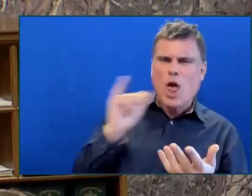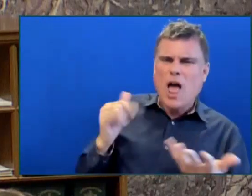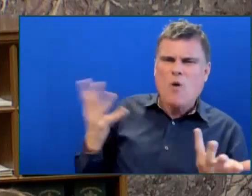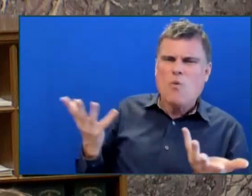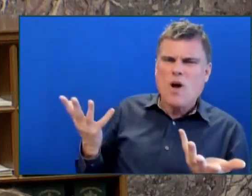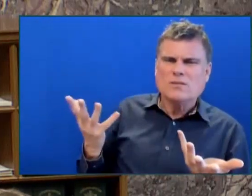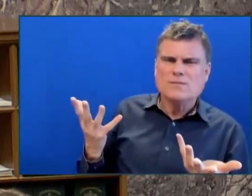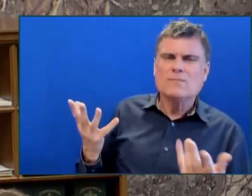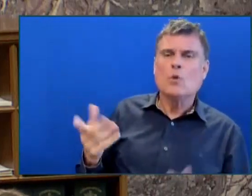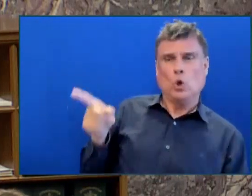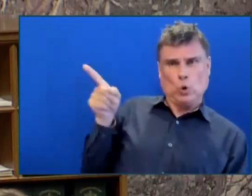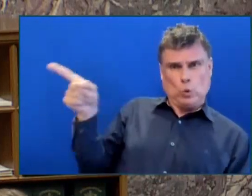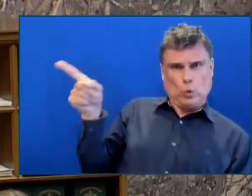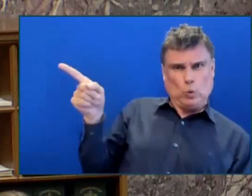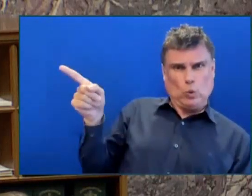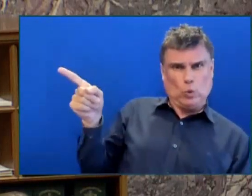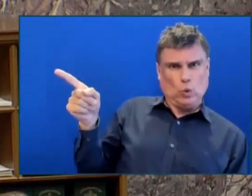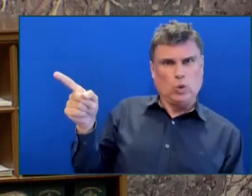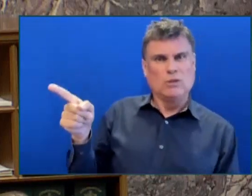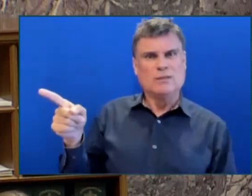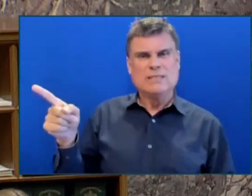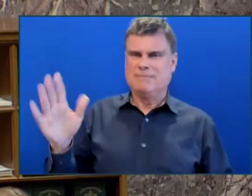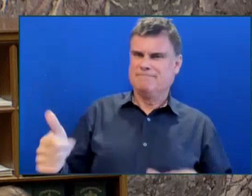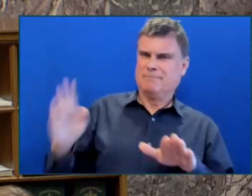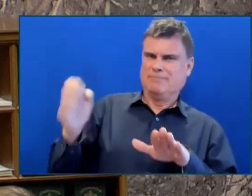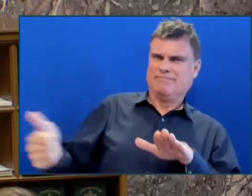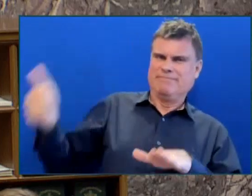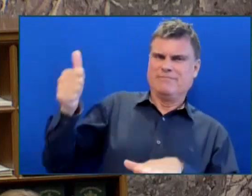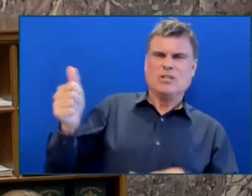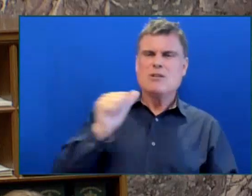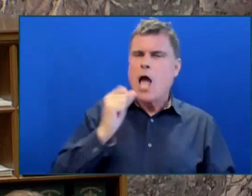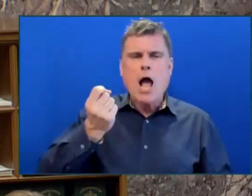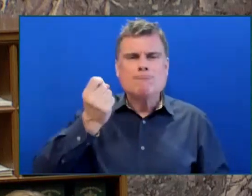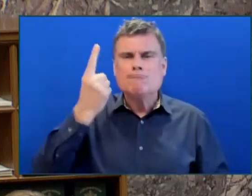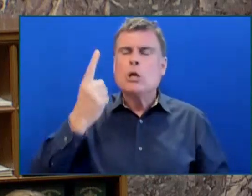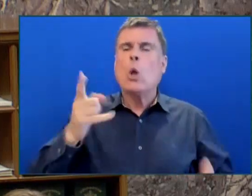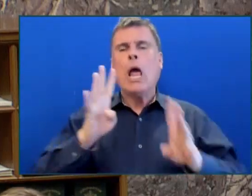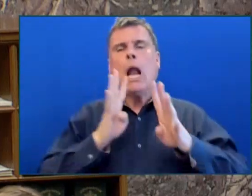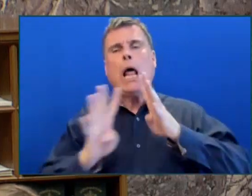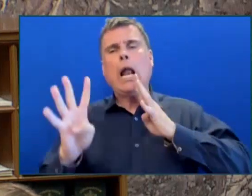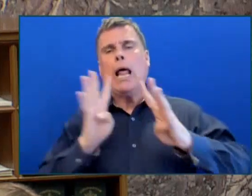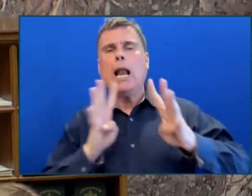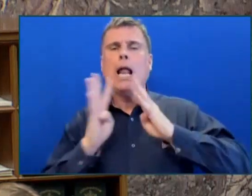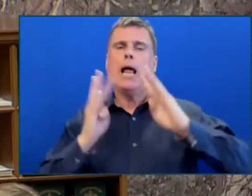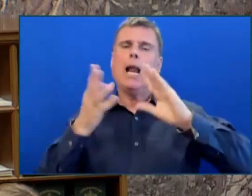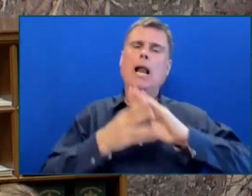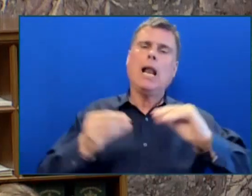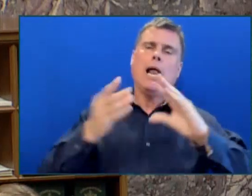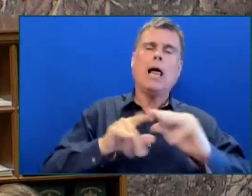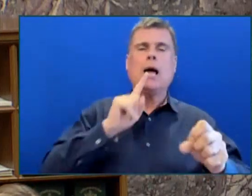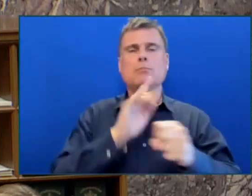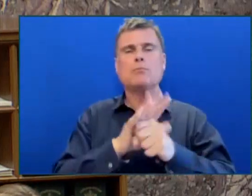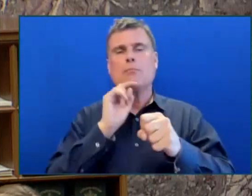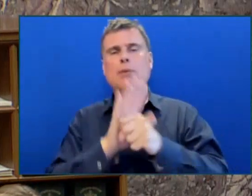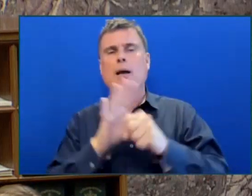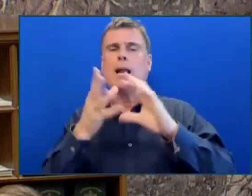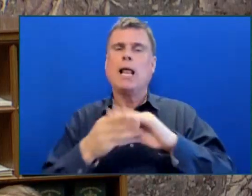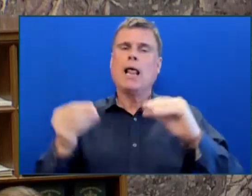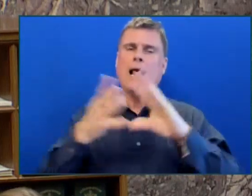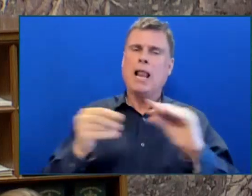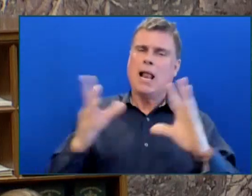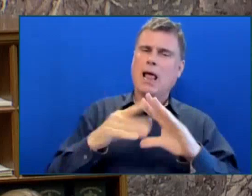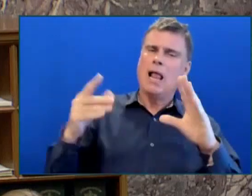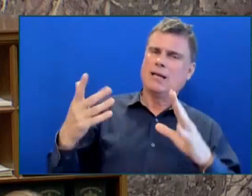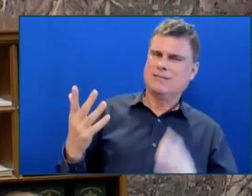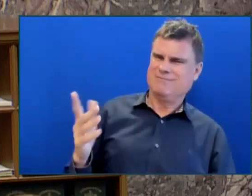and re-announcements are utterly meaningless for young families who under the NDP find their dream of owning a